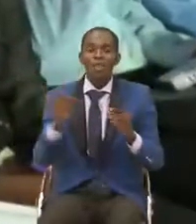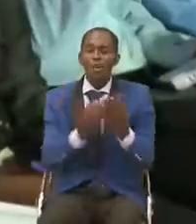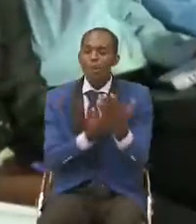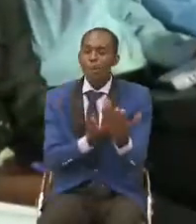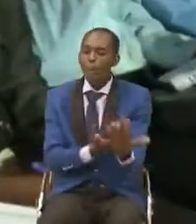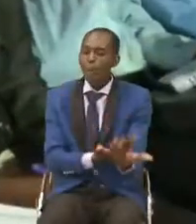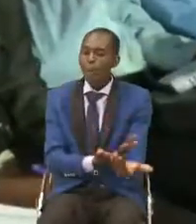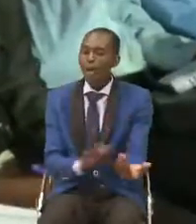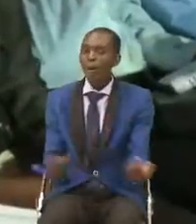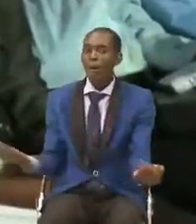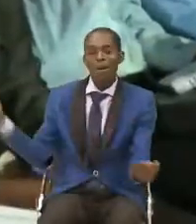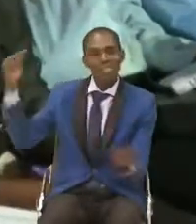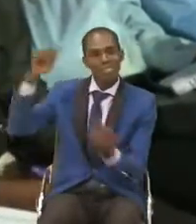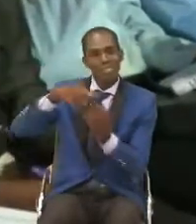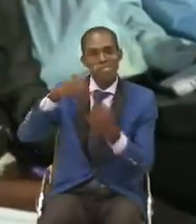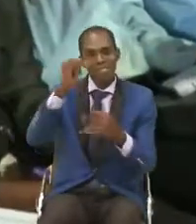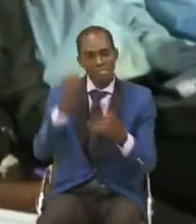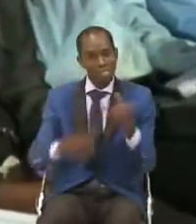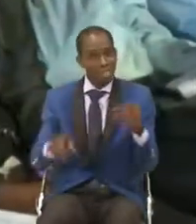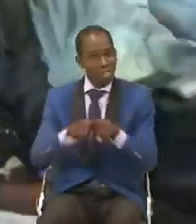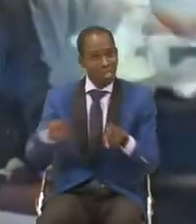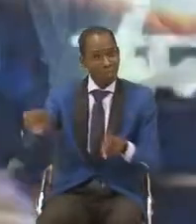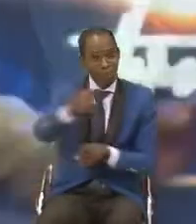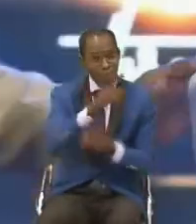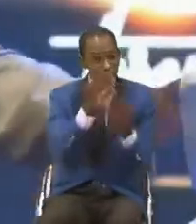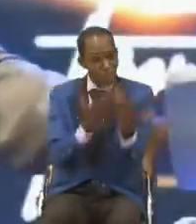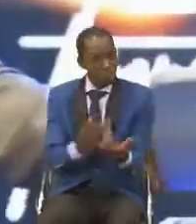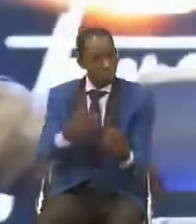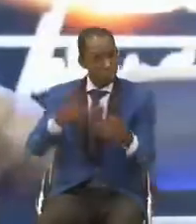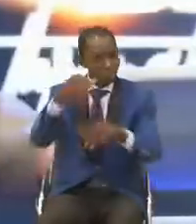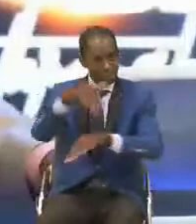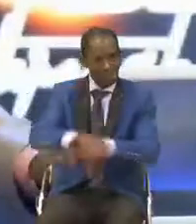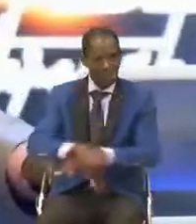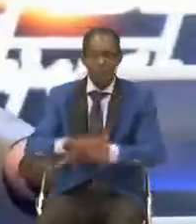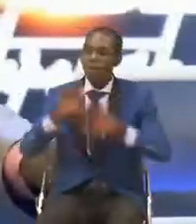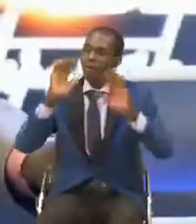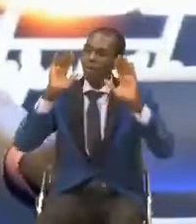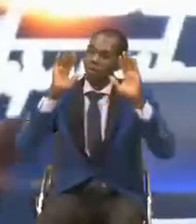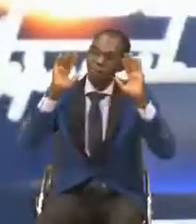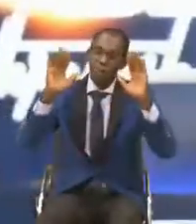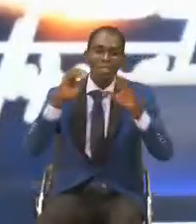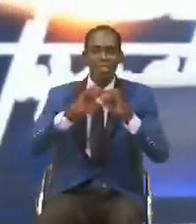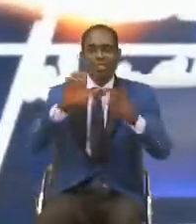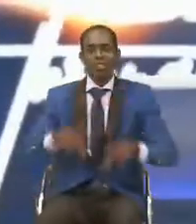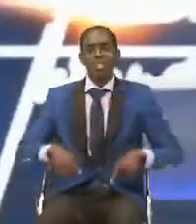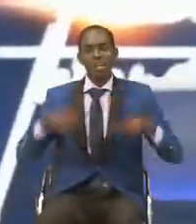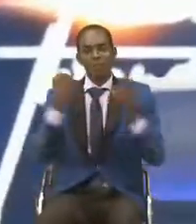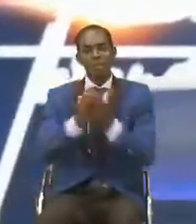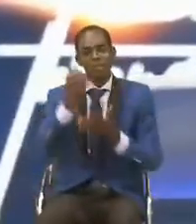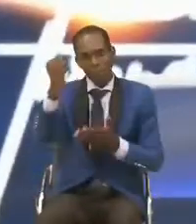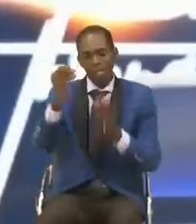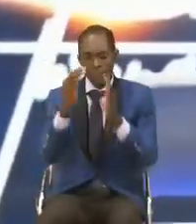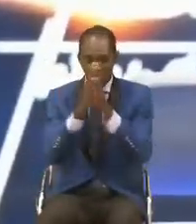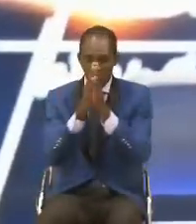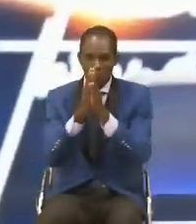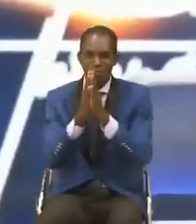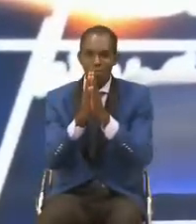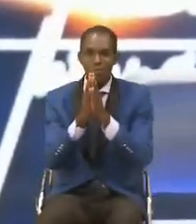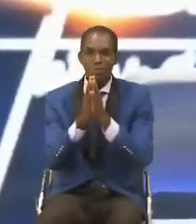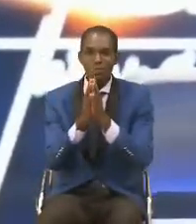everything vanished away. She waited until the end. As you wait